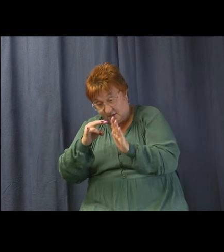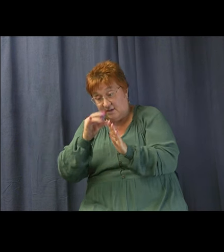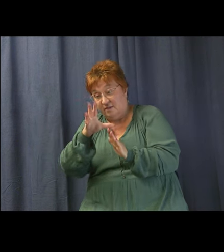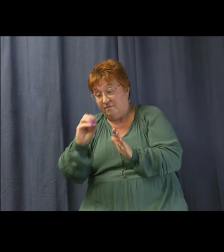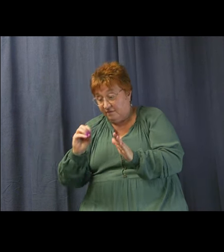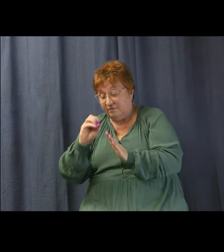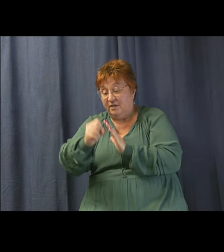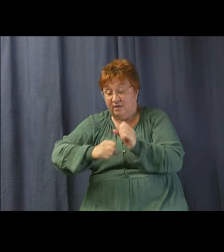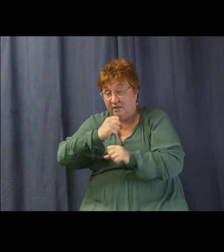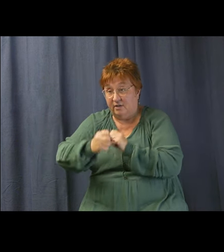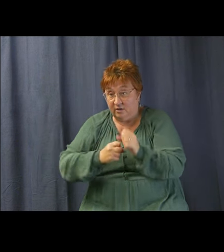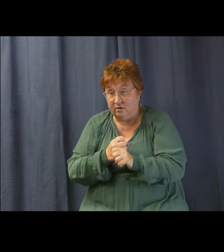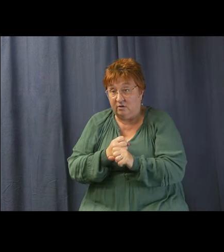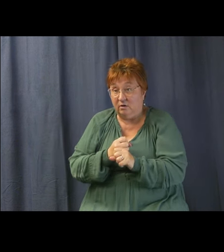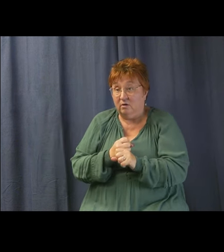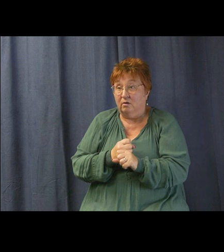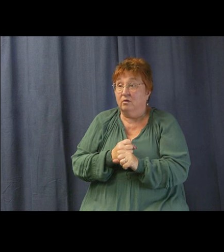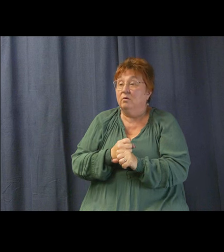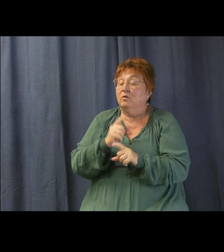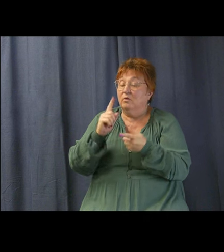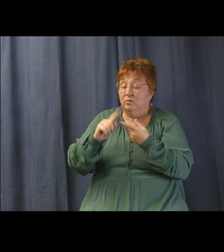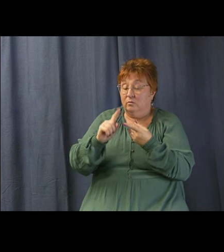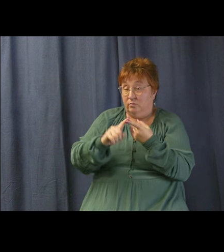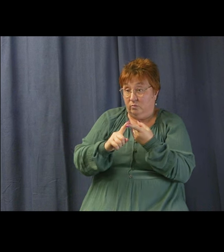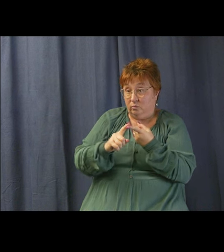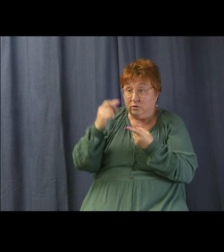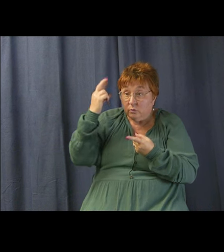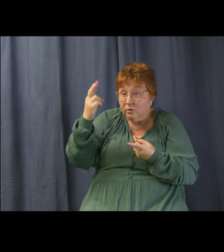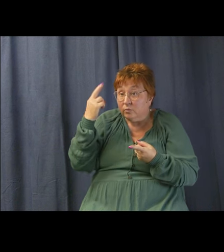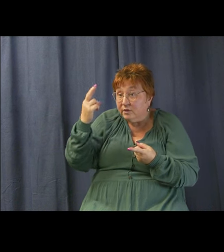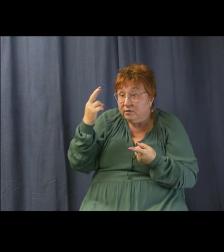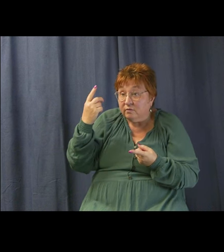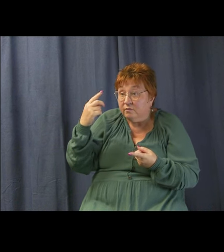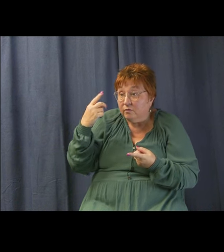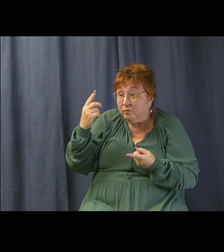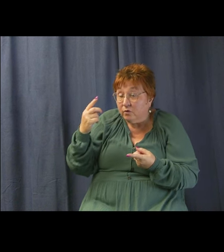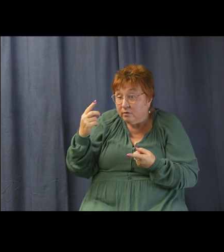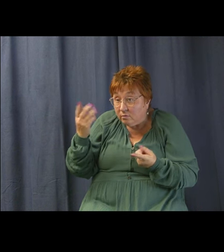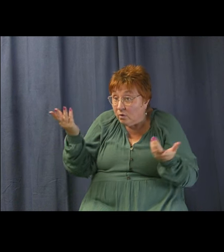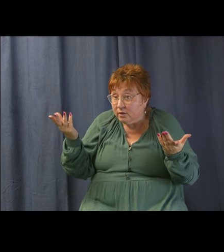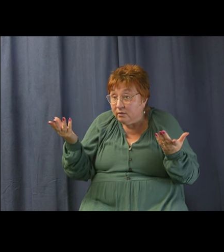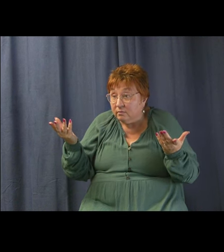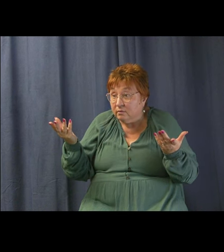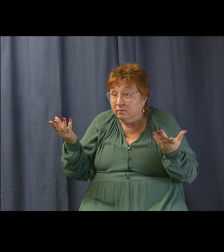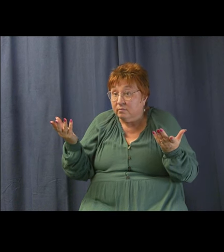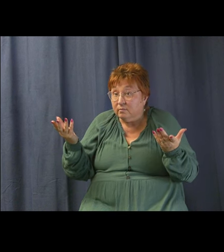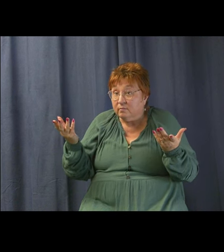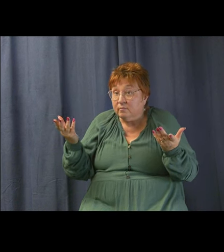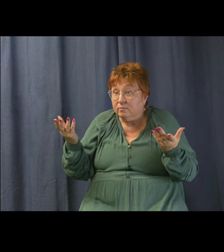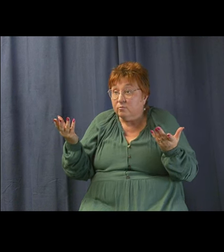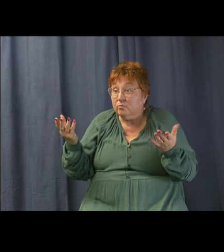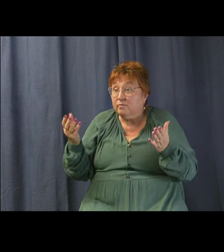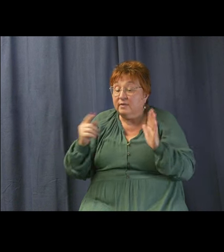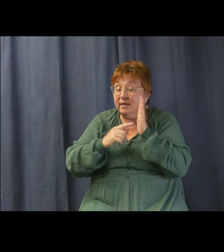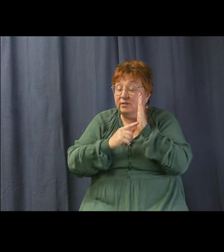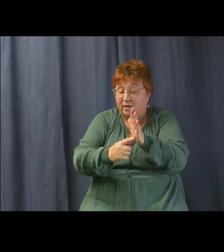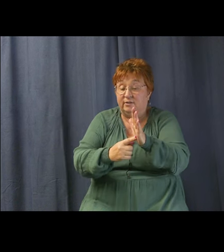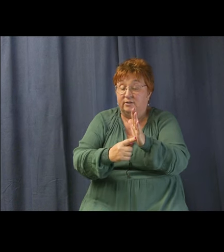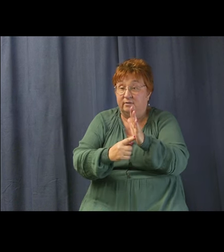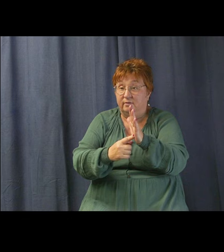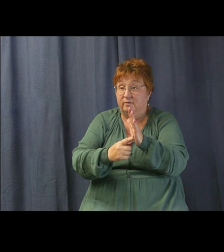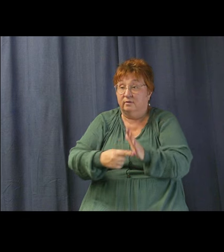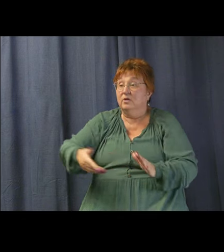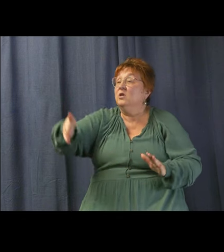And he said they are to be, number one, what was the number one reason? Signs. Well, guess how that works. You know, God is the